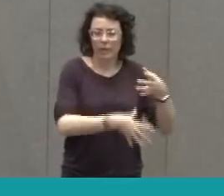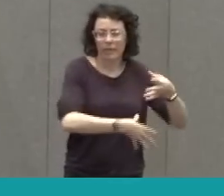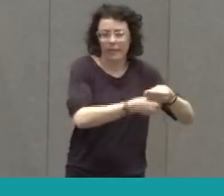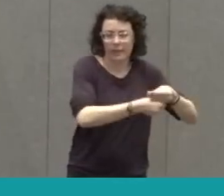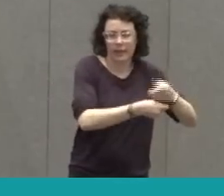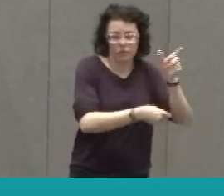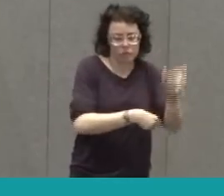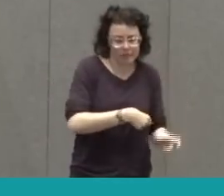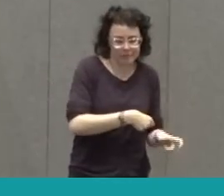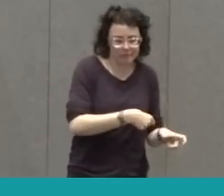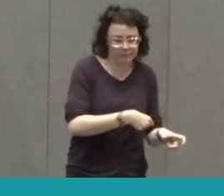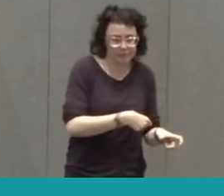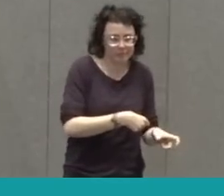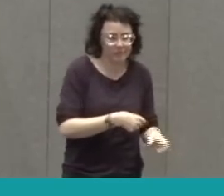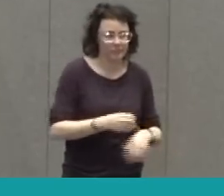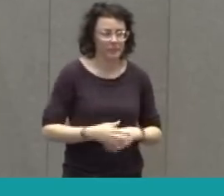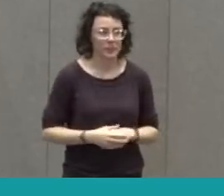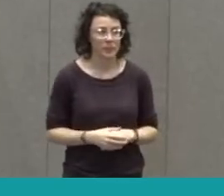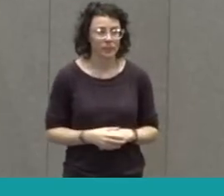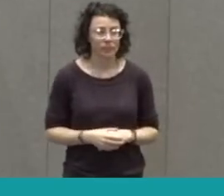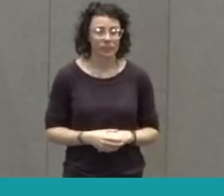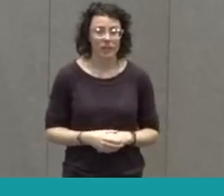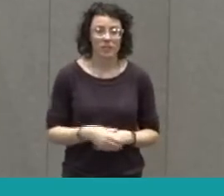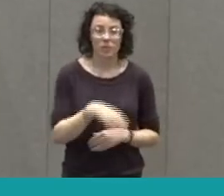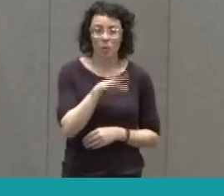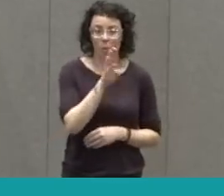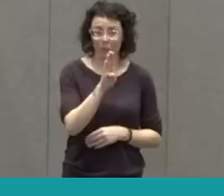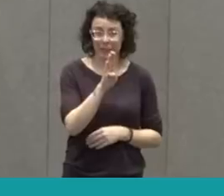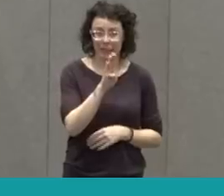and then the number of wheels.